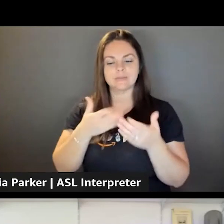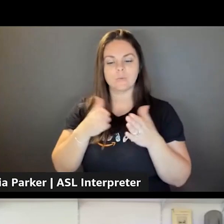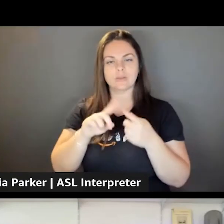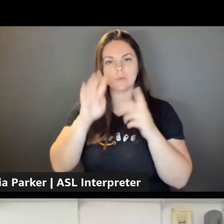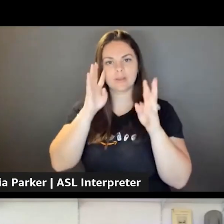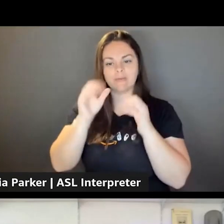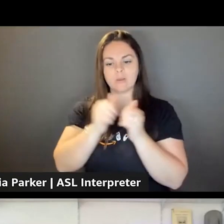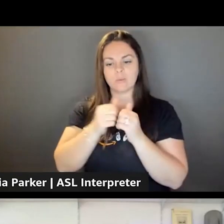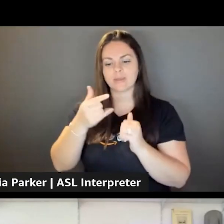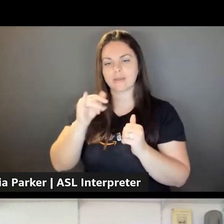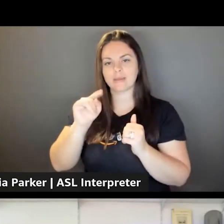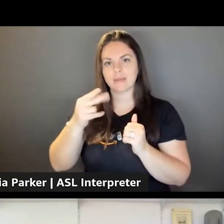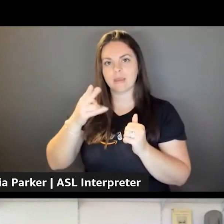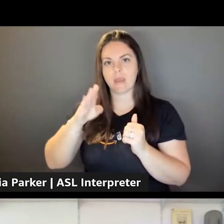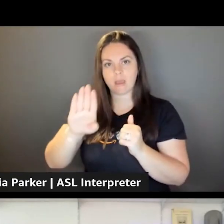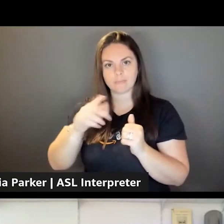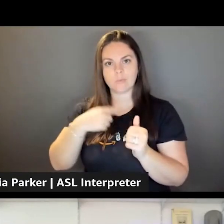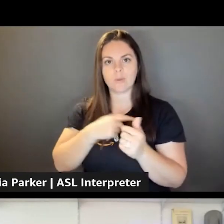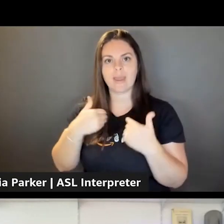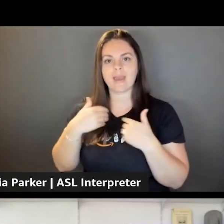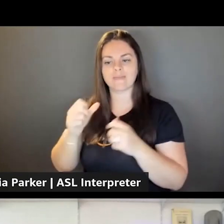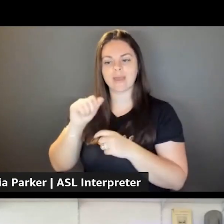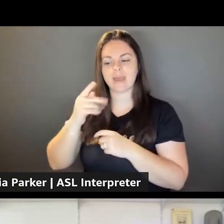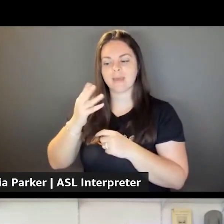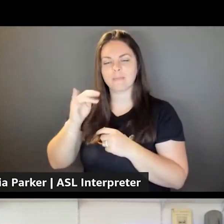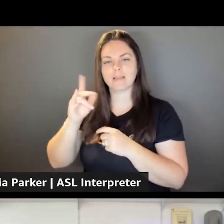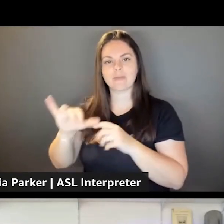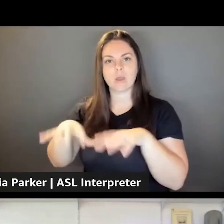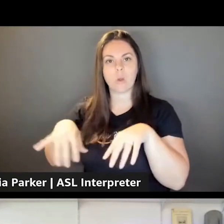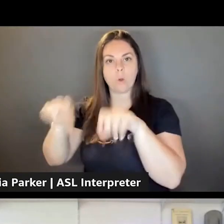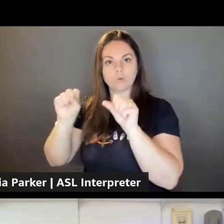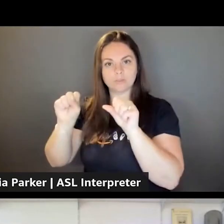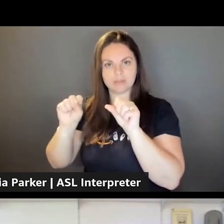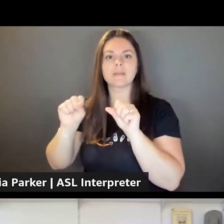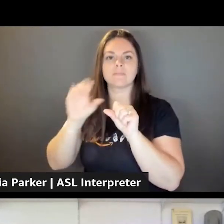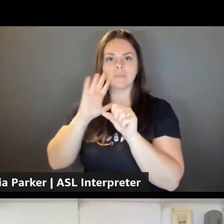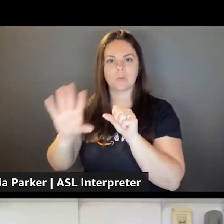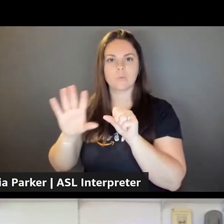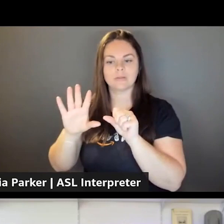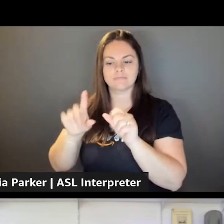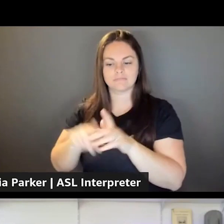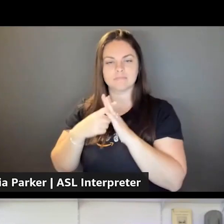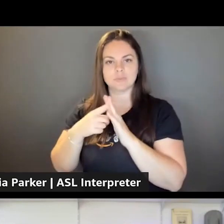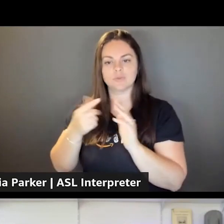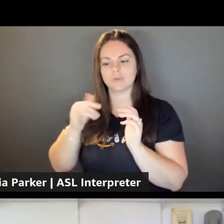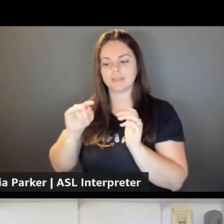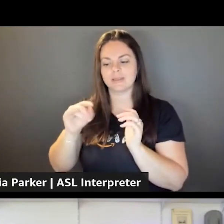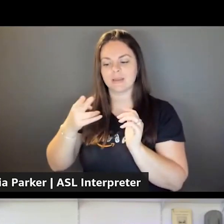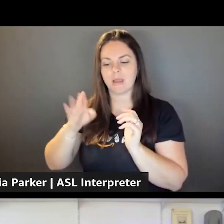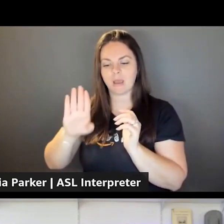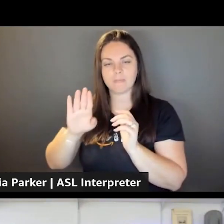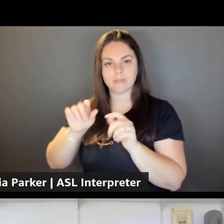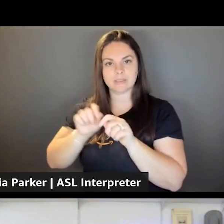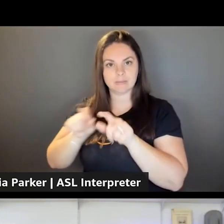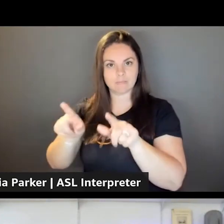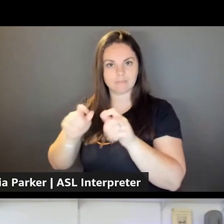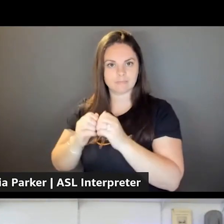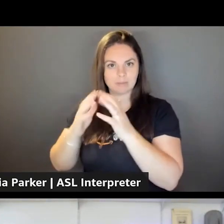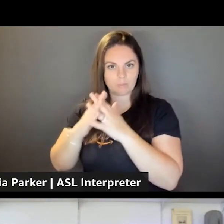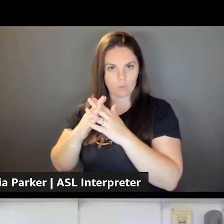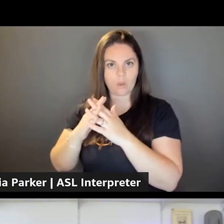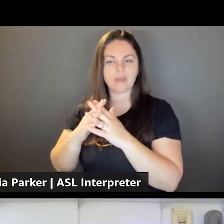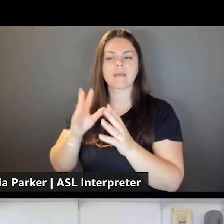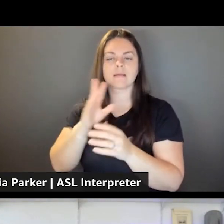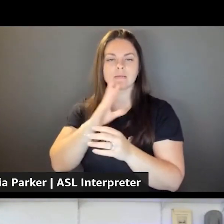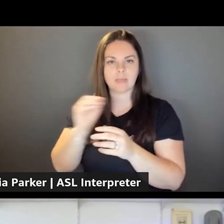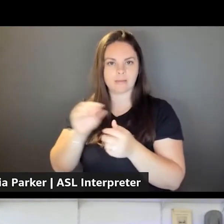which is going to make it a one-click deploy and even has infrastructure as code tooling as well. But that's only one piece of the puzzle here. If you want to